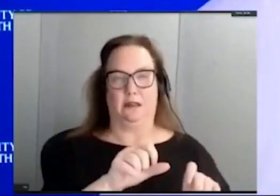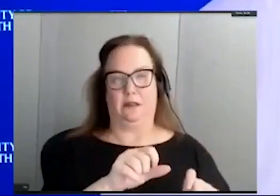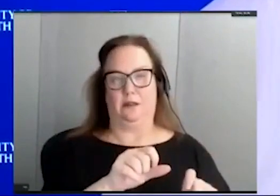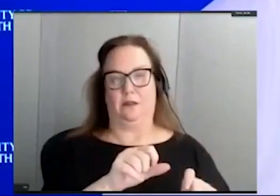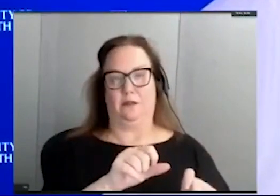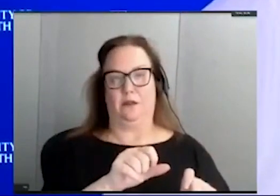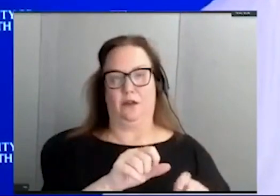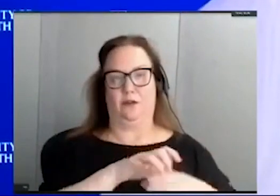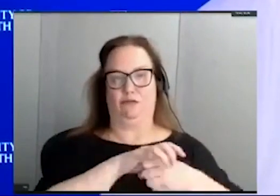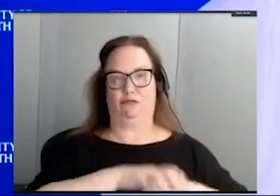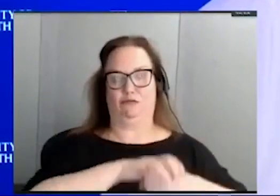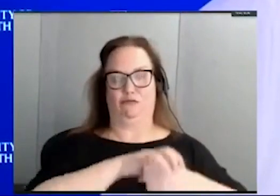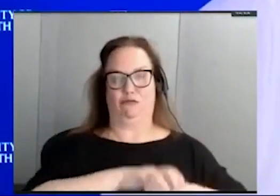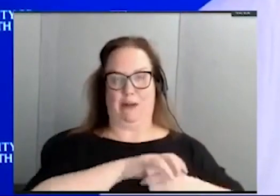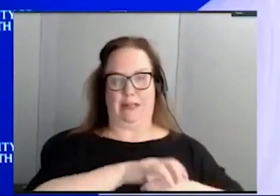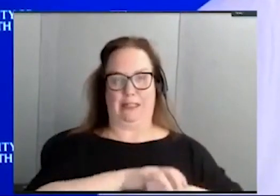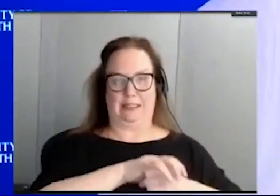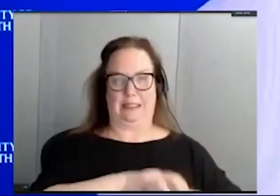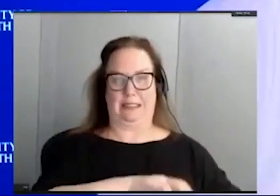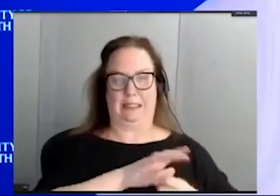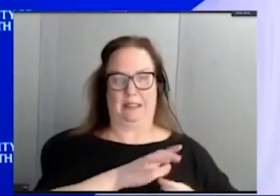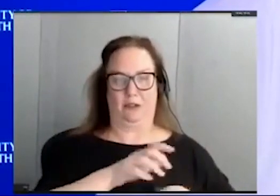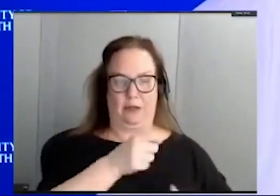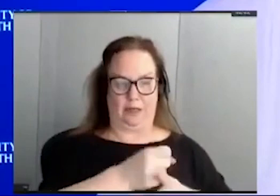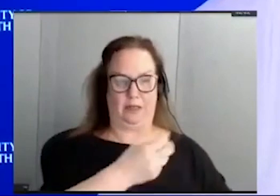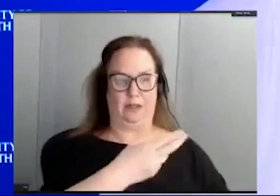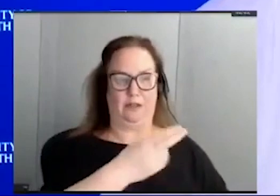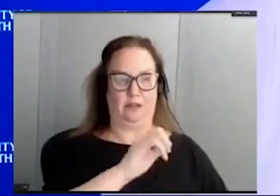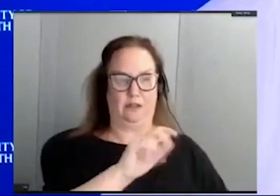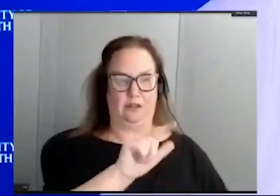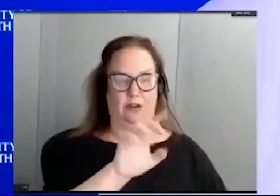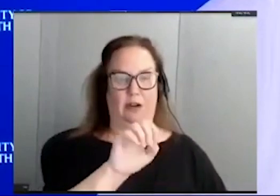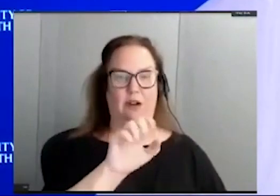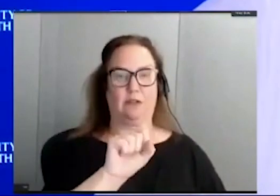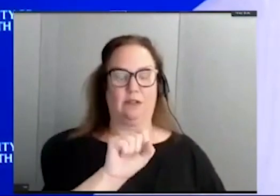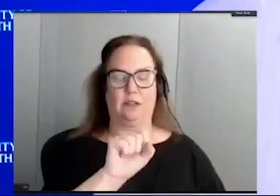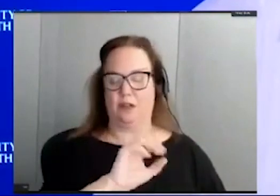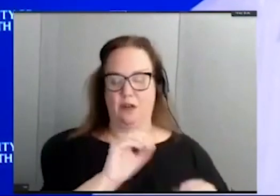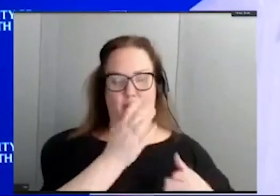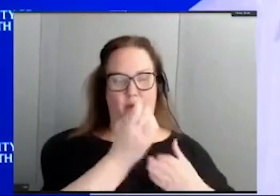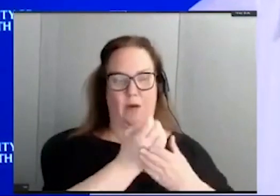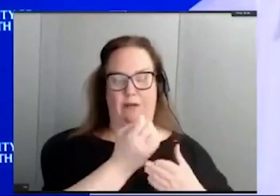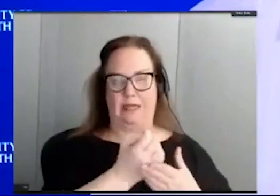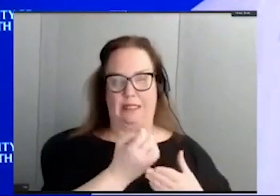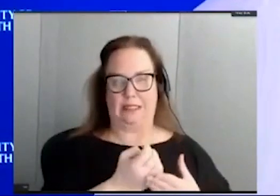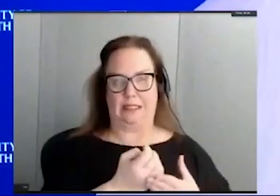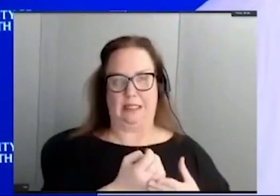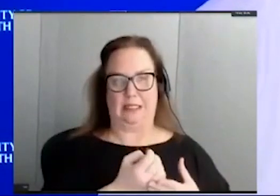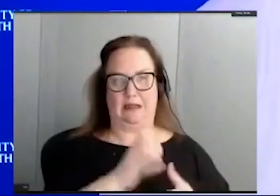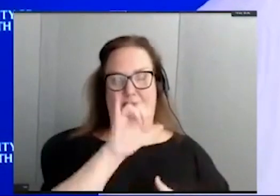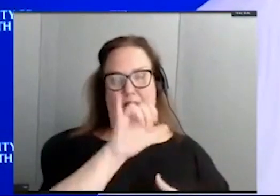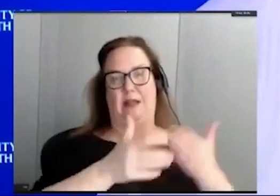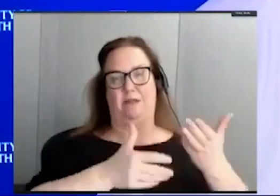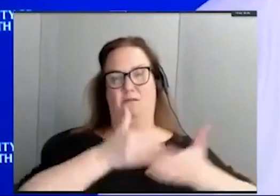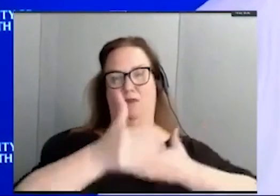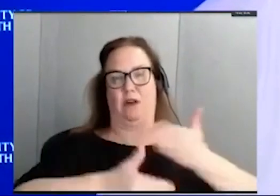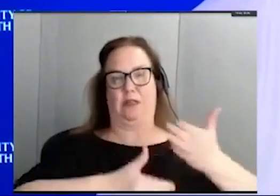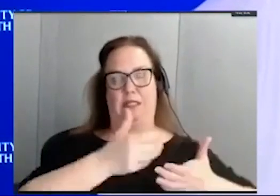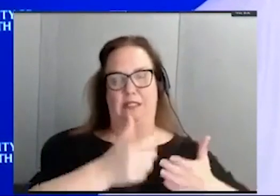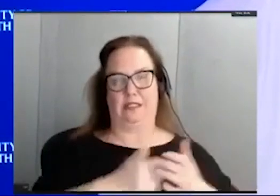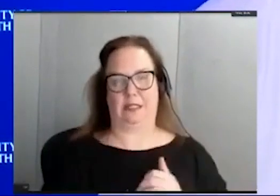stressor, you can get shingles from that. There is no evidence of that particular process, that same